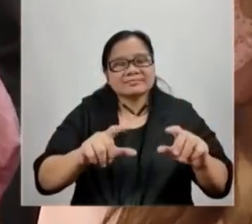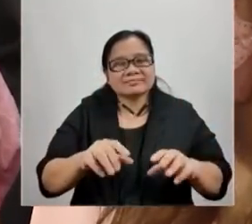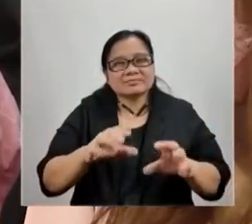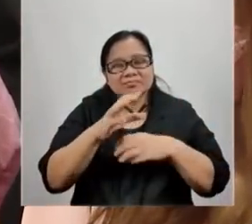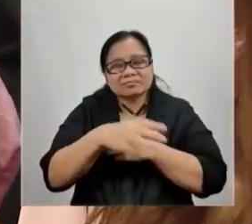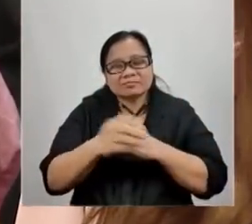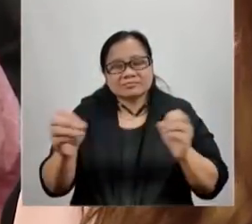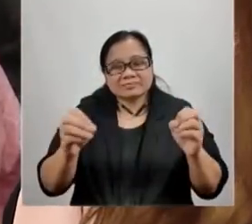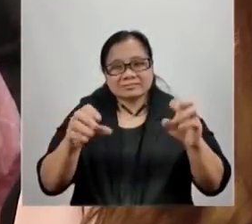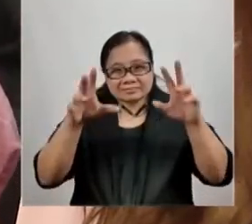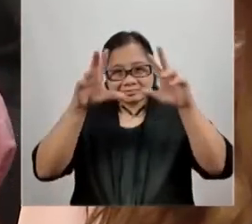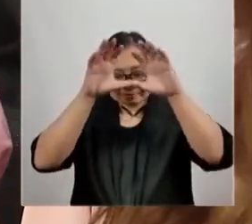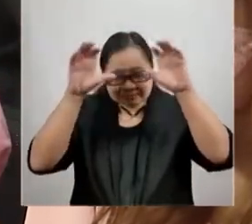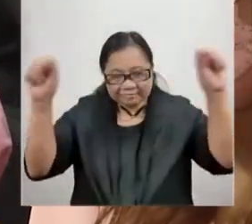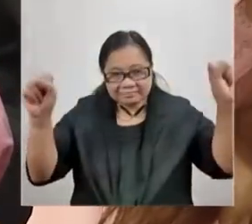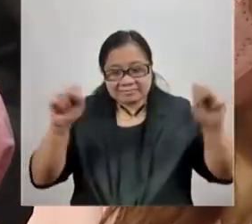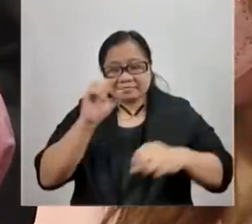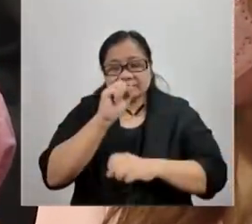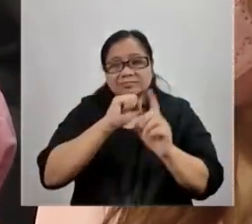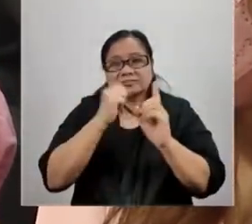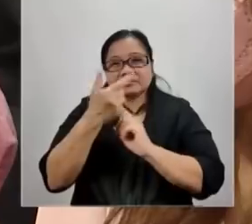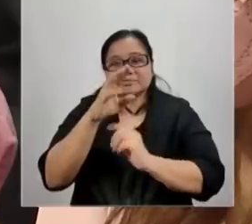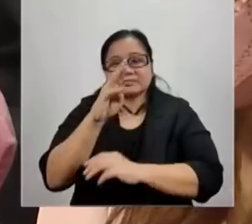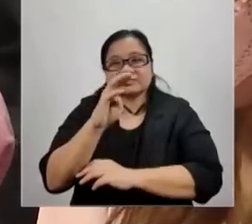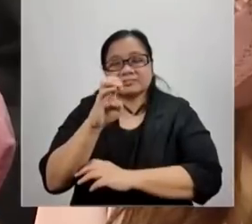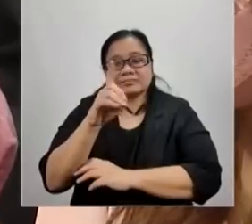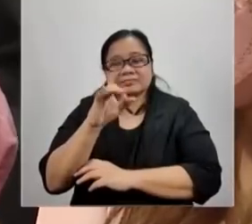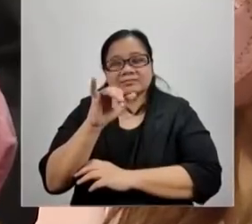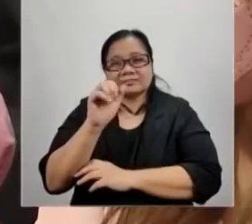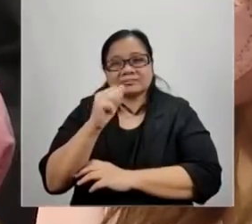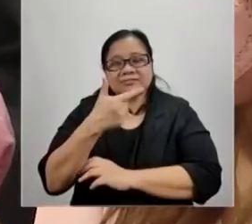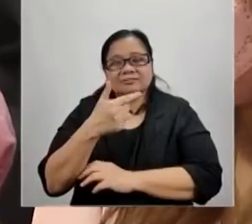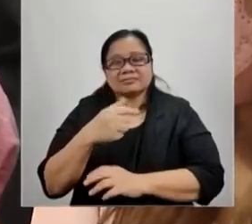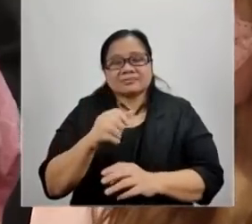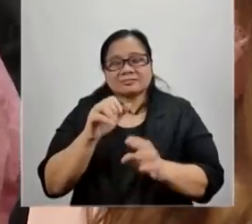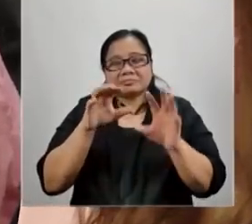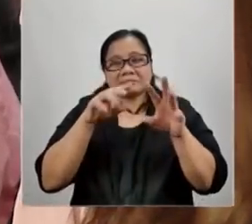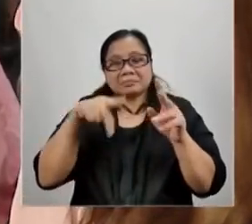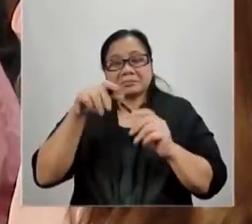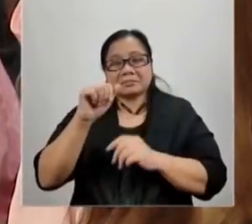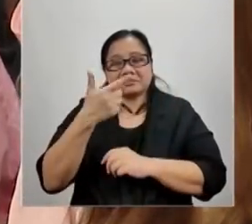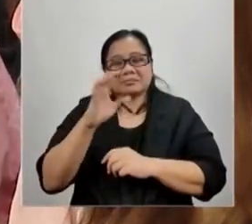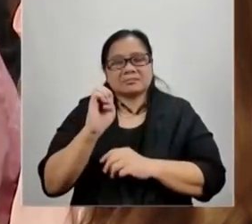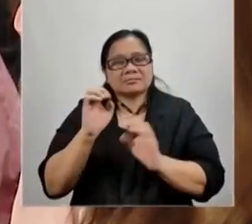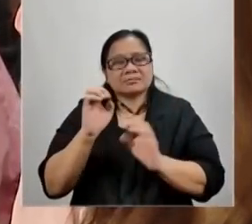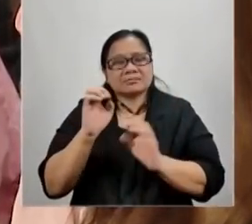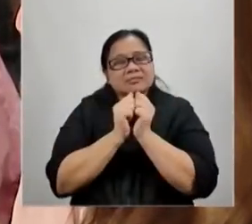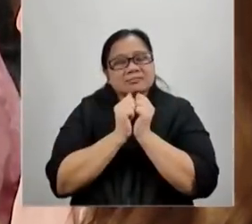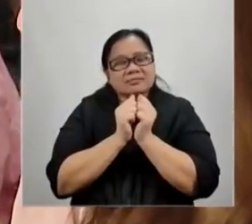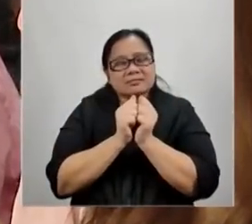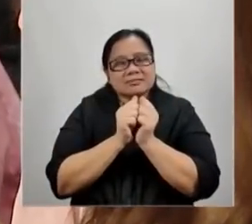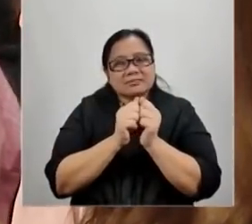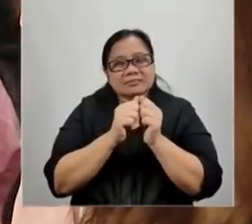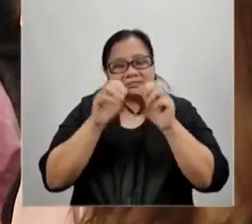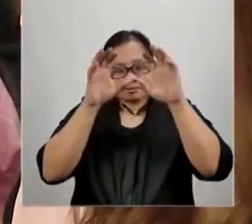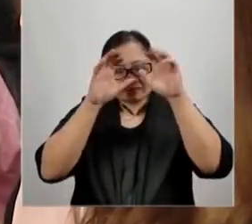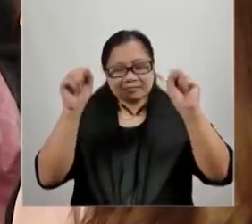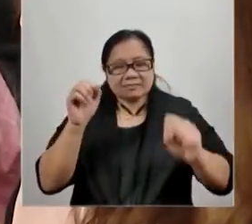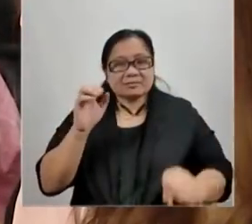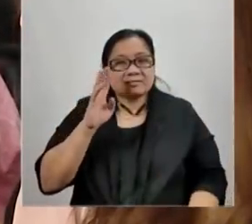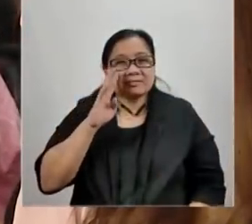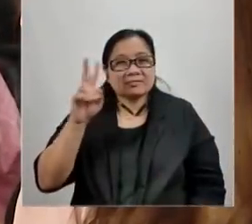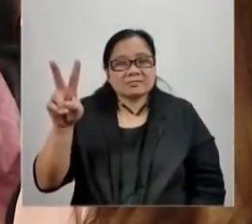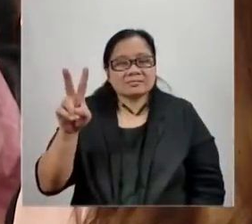page. Tama po ba na ang kasama po ni President Marcos kagabi ay si Undersecretary